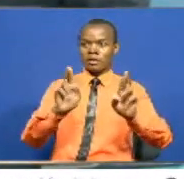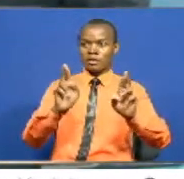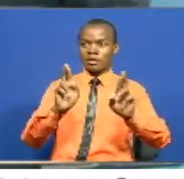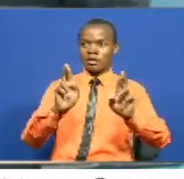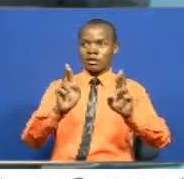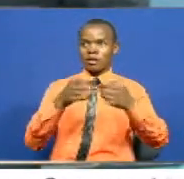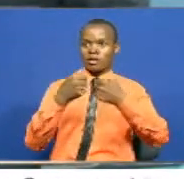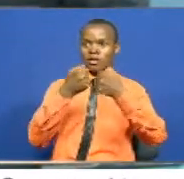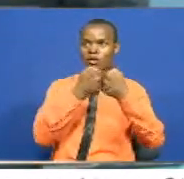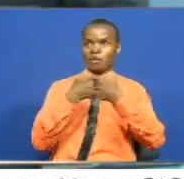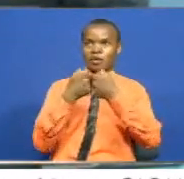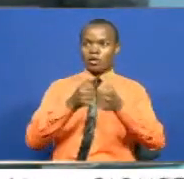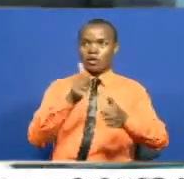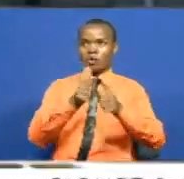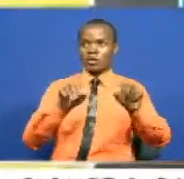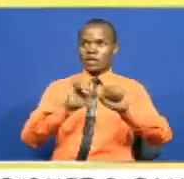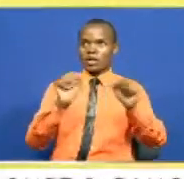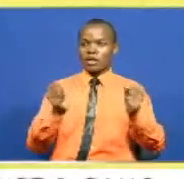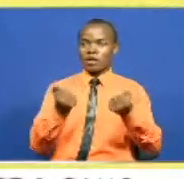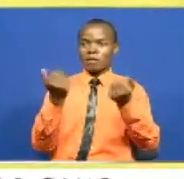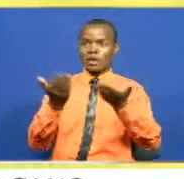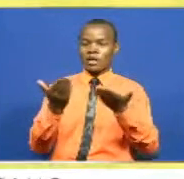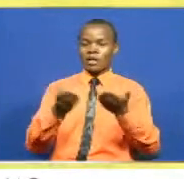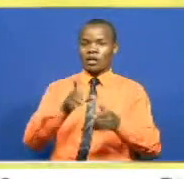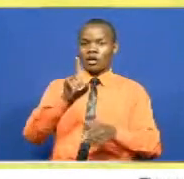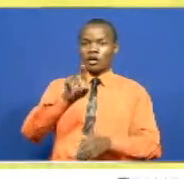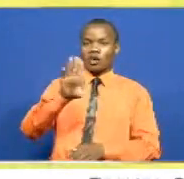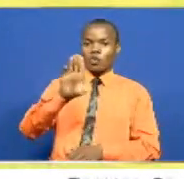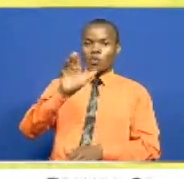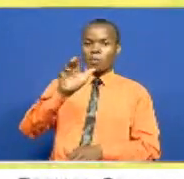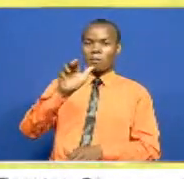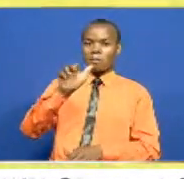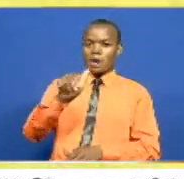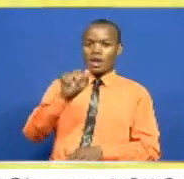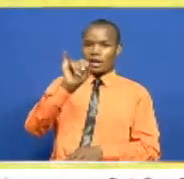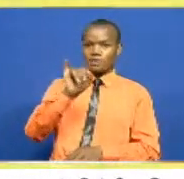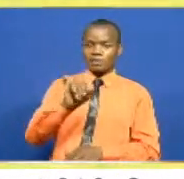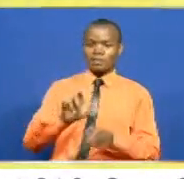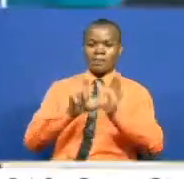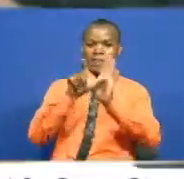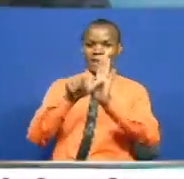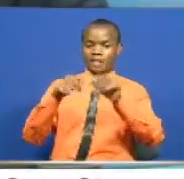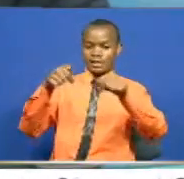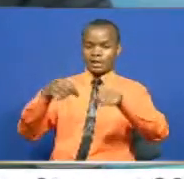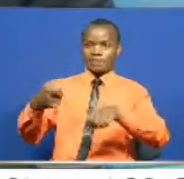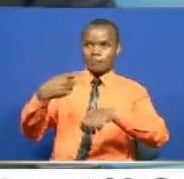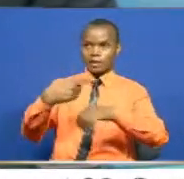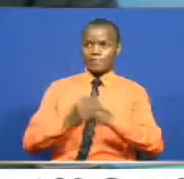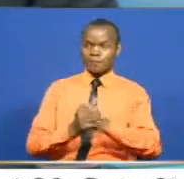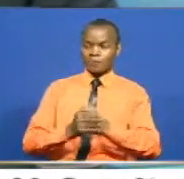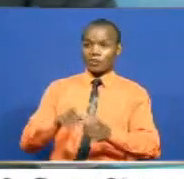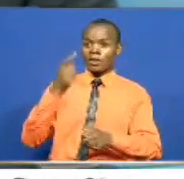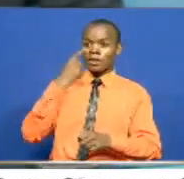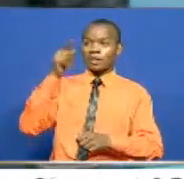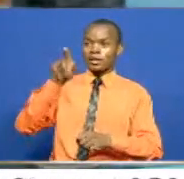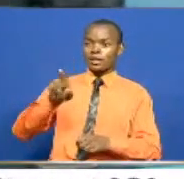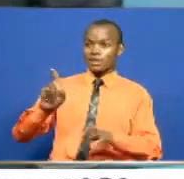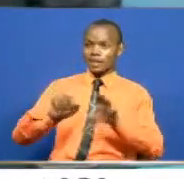Para-Athletics Championships that will take place in Dubai later this month. And those are the athletes and getting